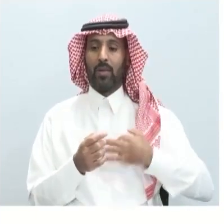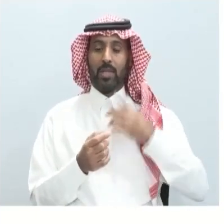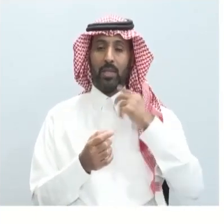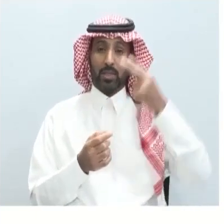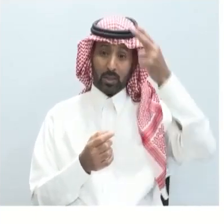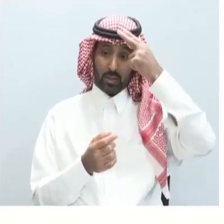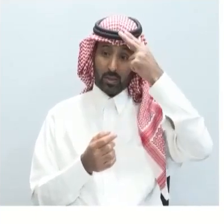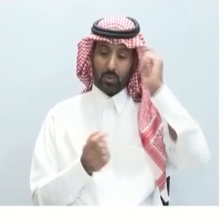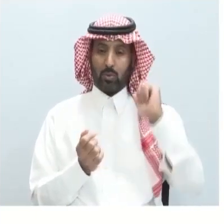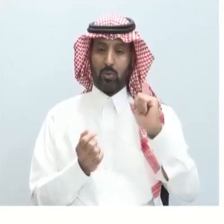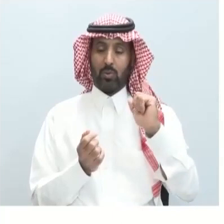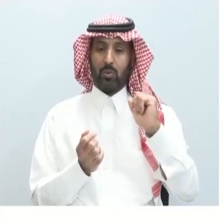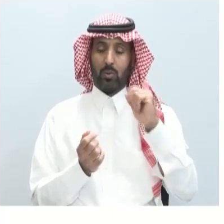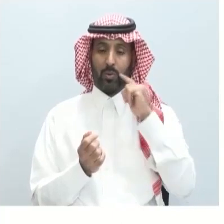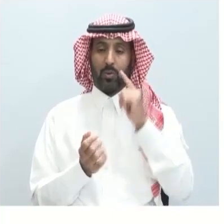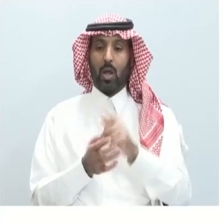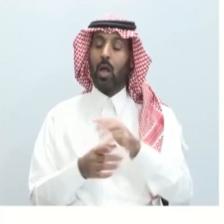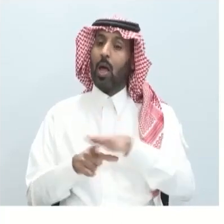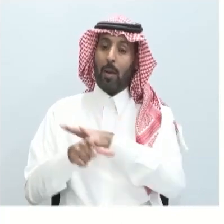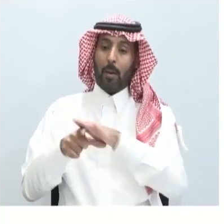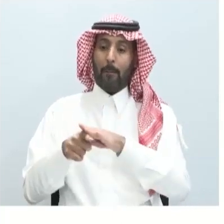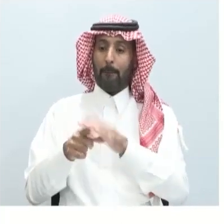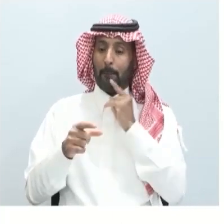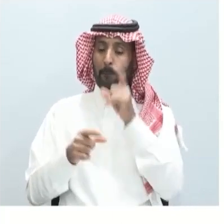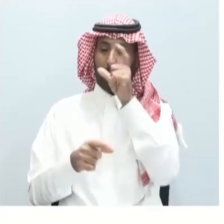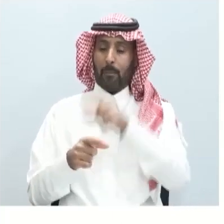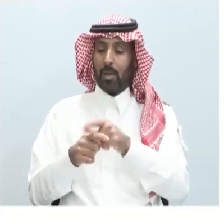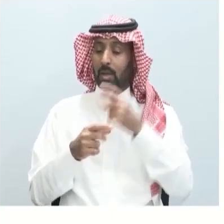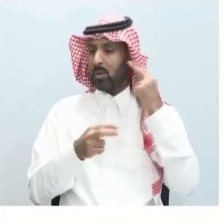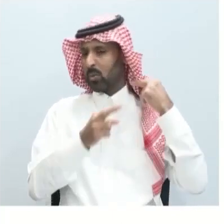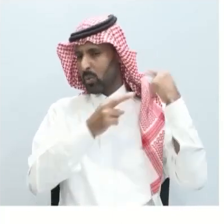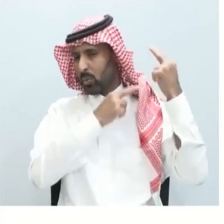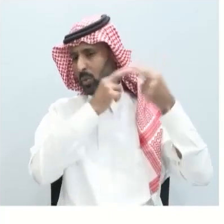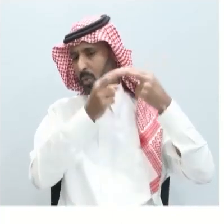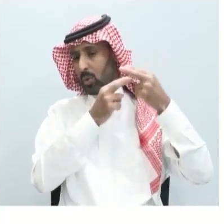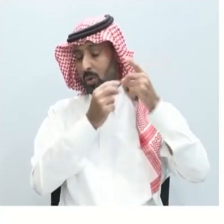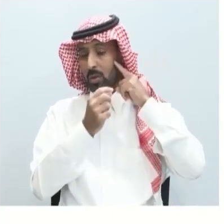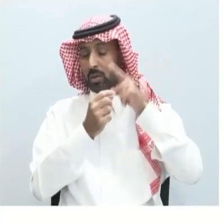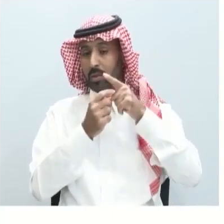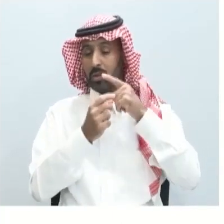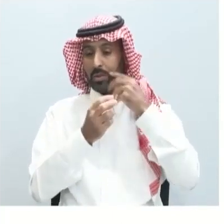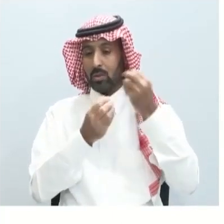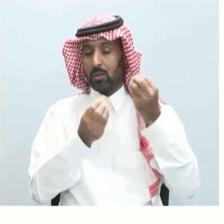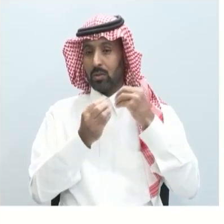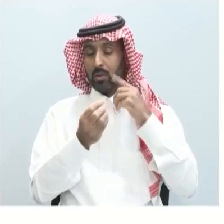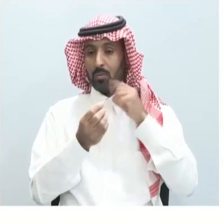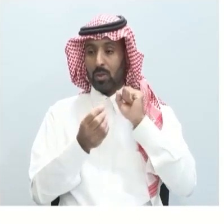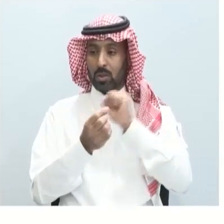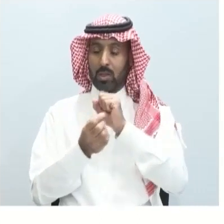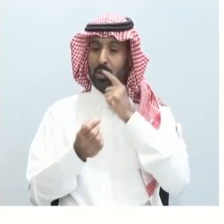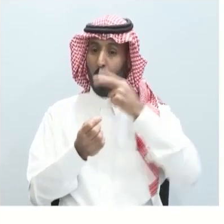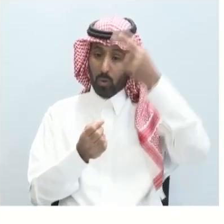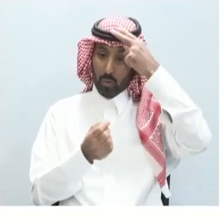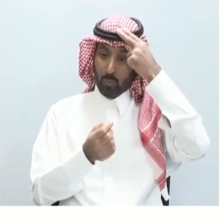Arabia's Islamic faith, national identity, culture, and heritage is what makes it special and